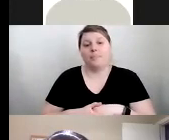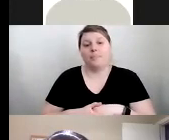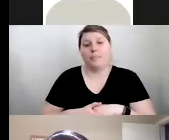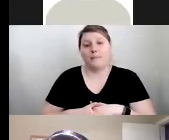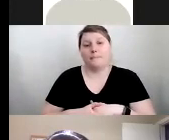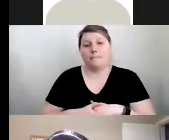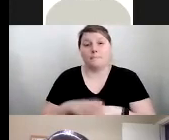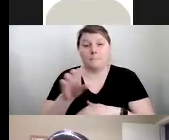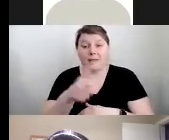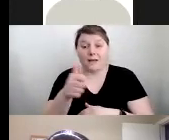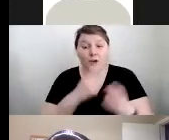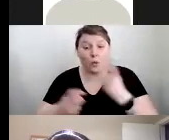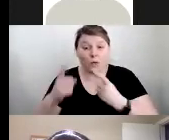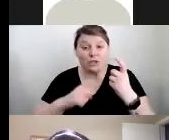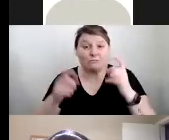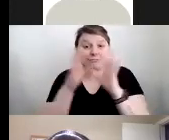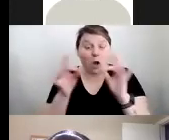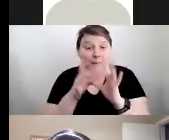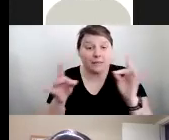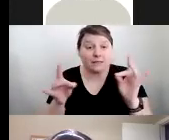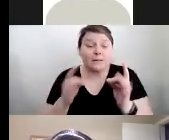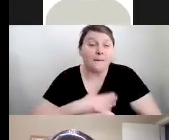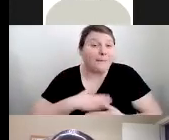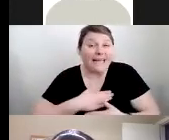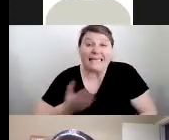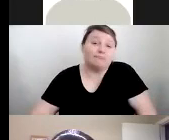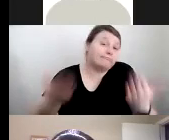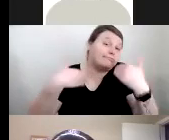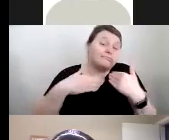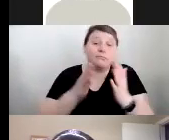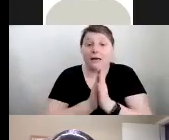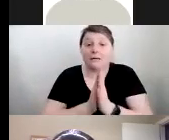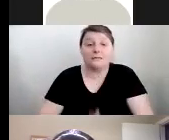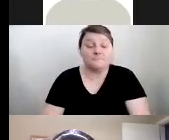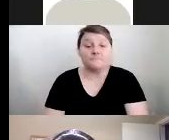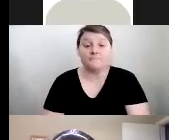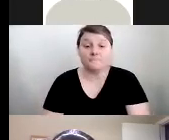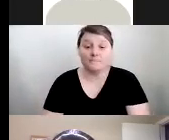Are there any other questions or comments? Please feel free to unmute yourself.